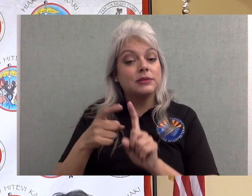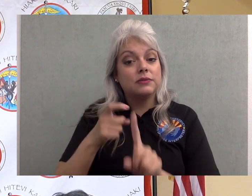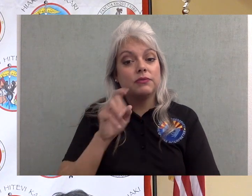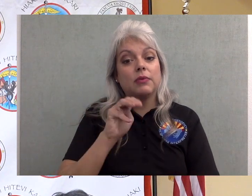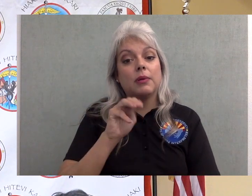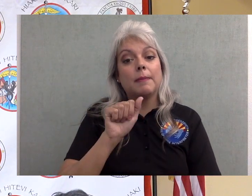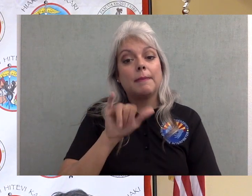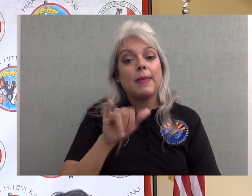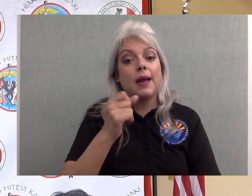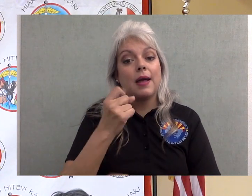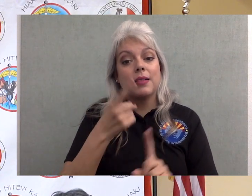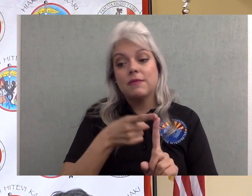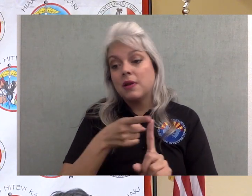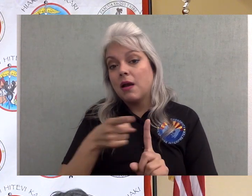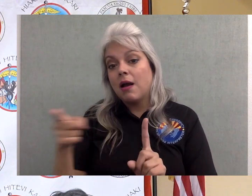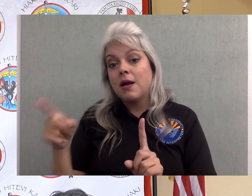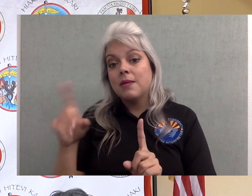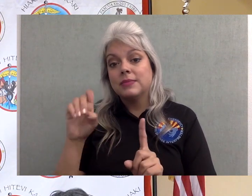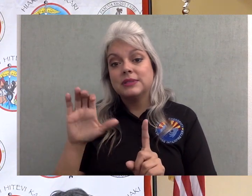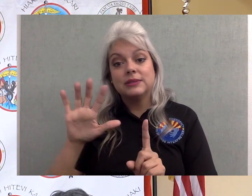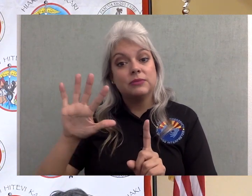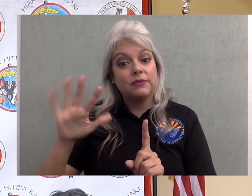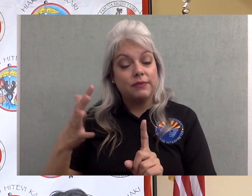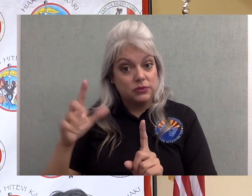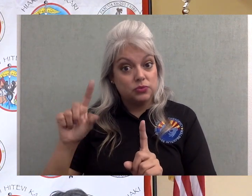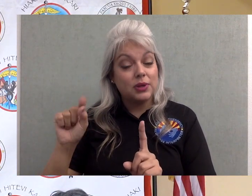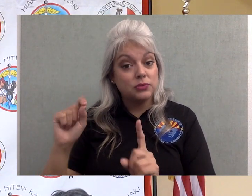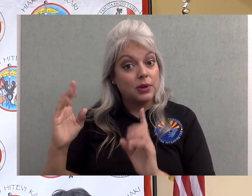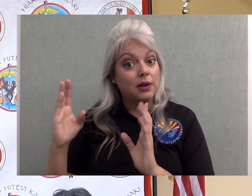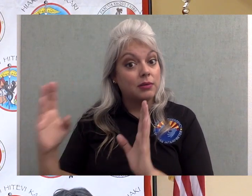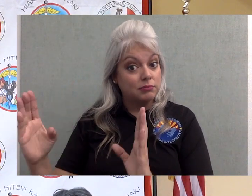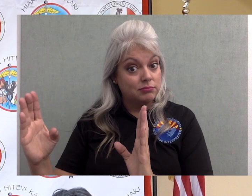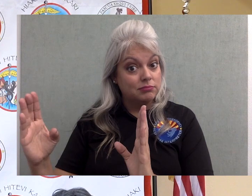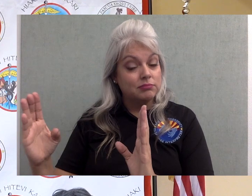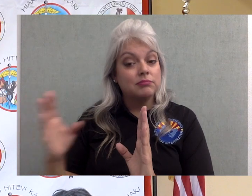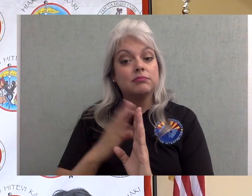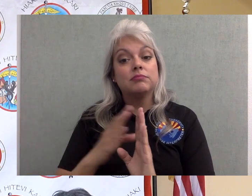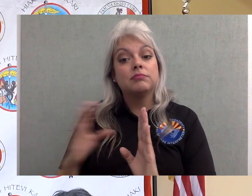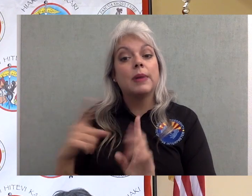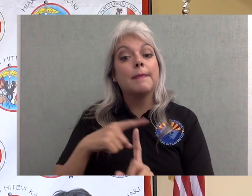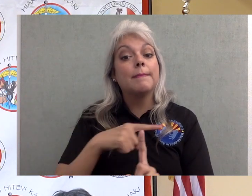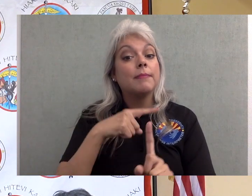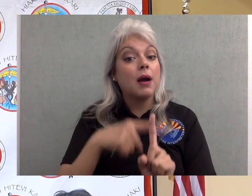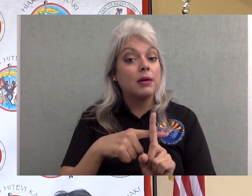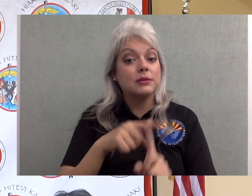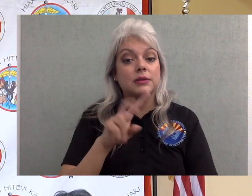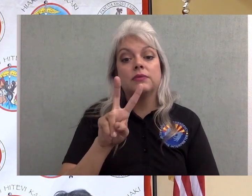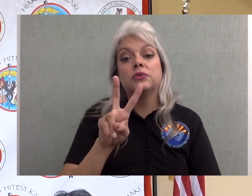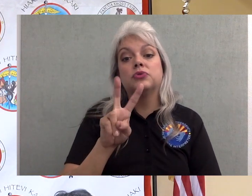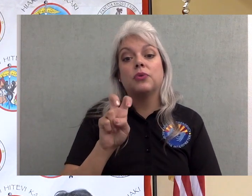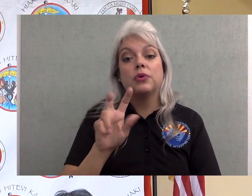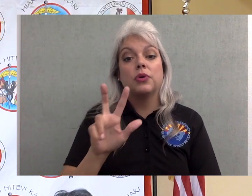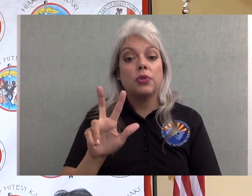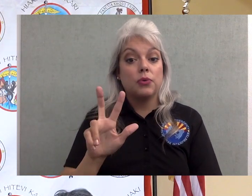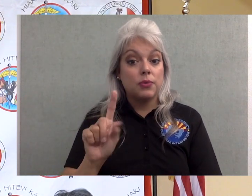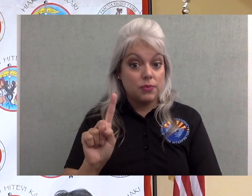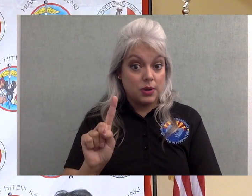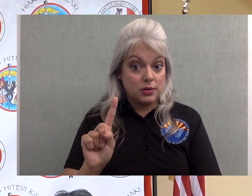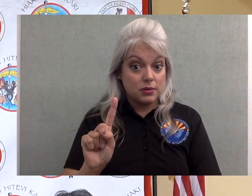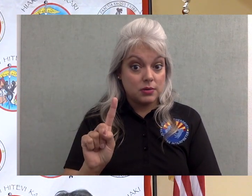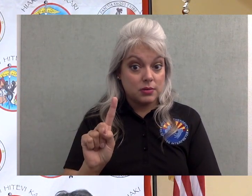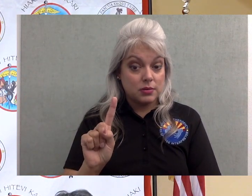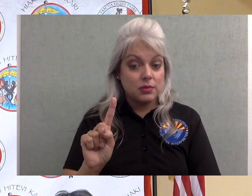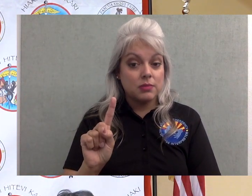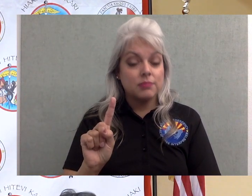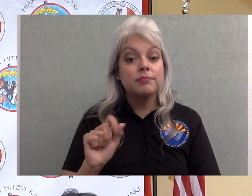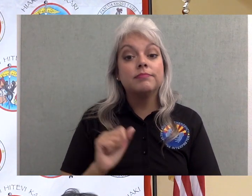11th through December 5th, 2020. Positive results are 231.